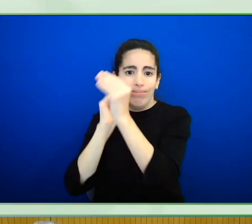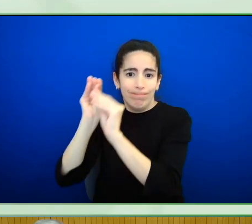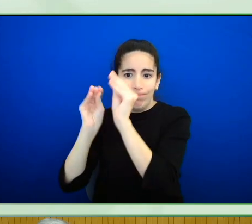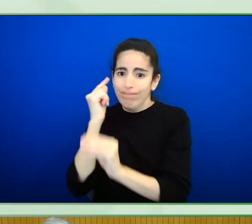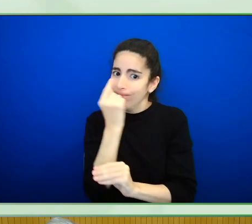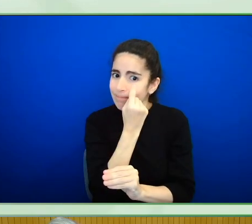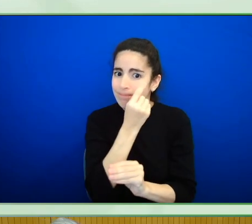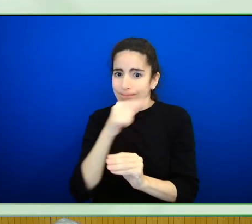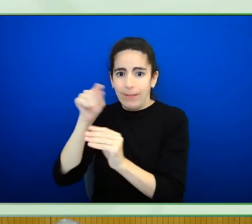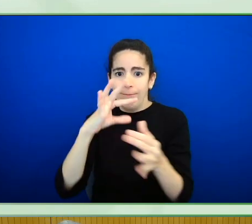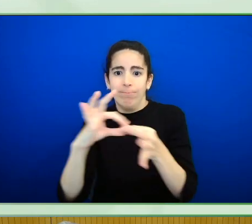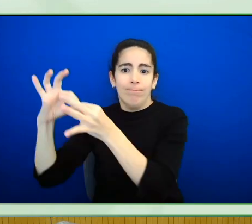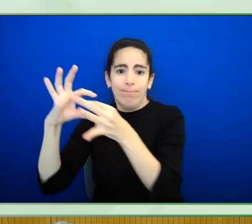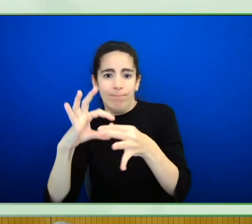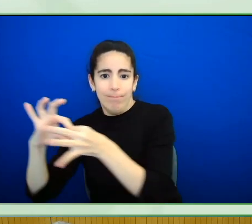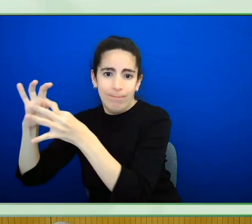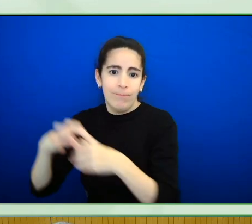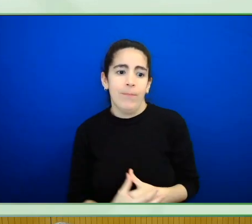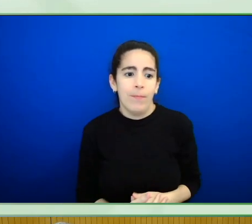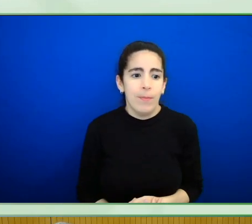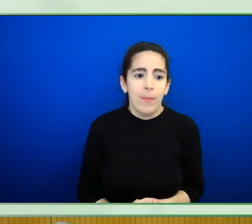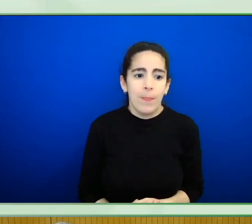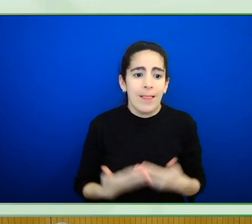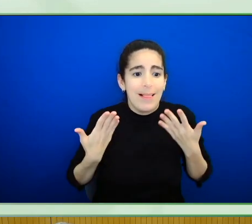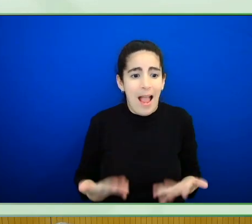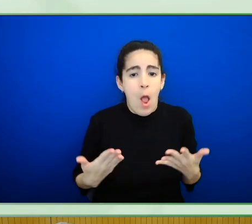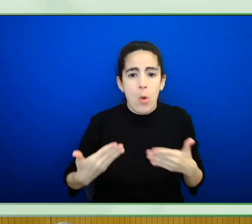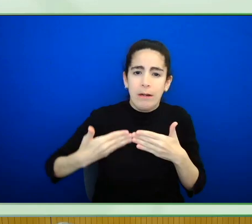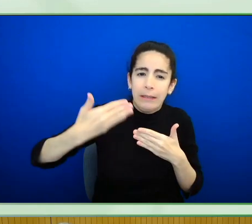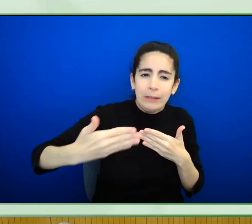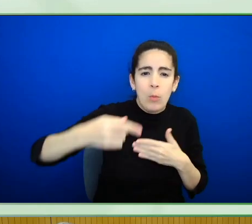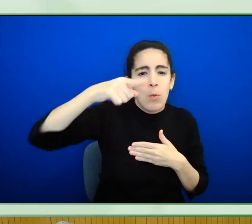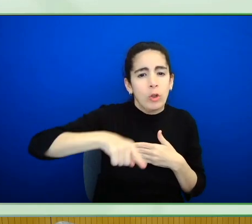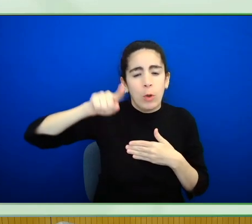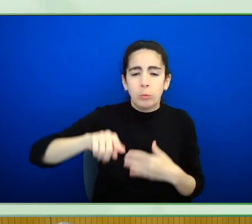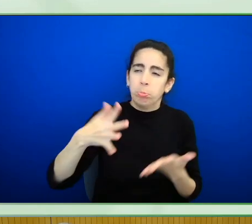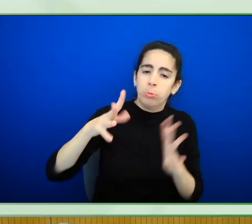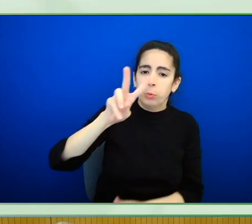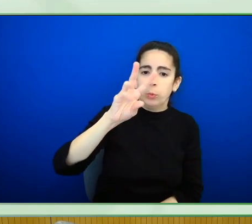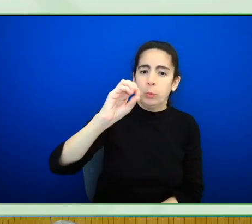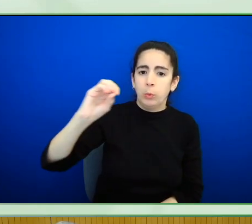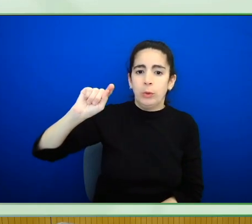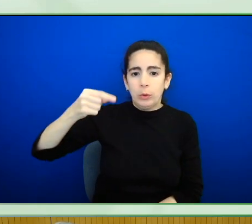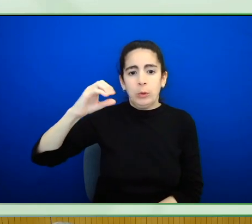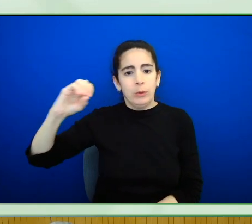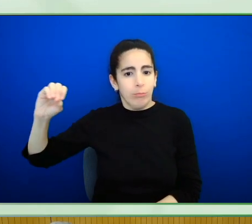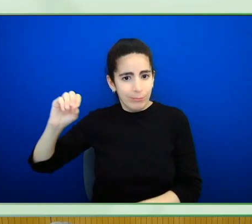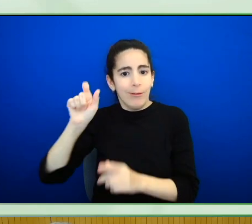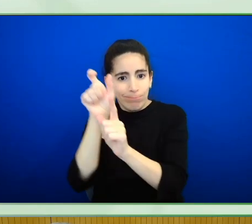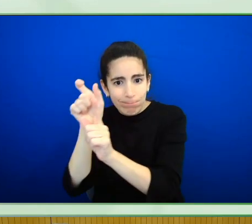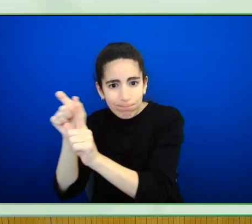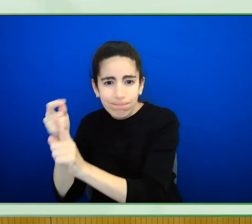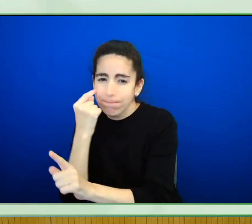people every month in these areas where we are using peak technologies in 3 districts in 3 provinces